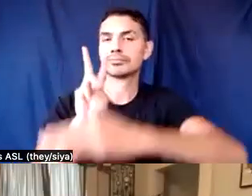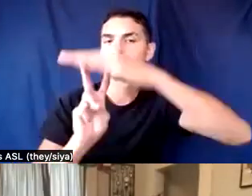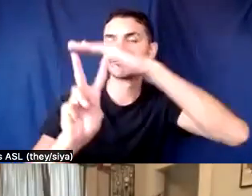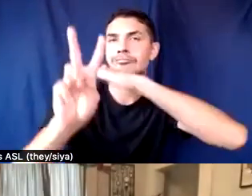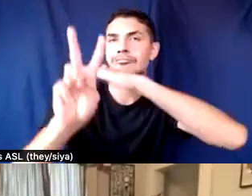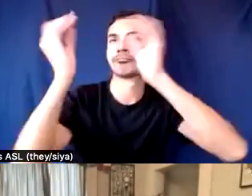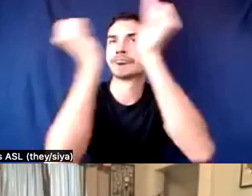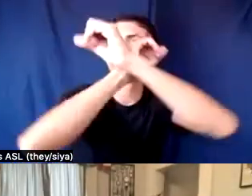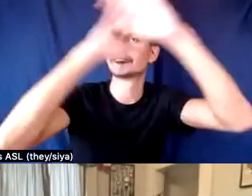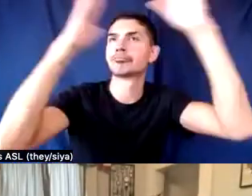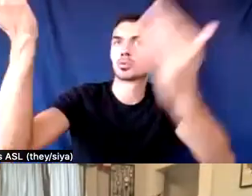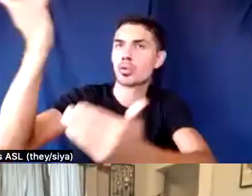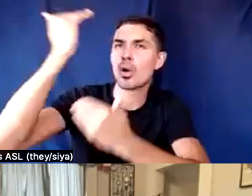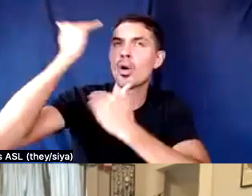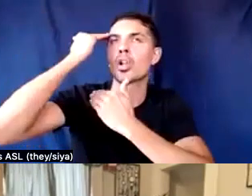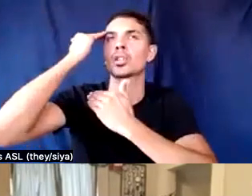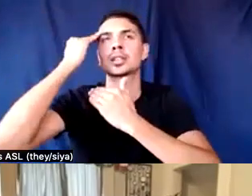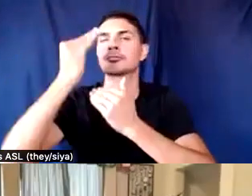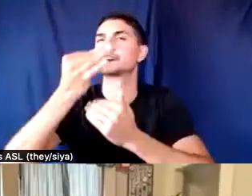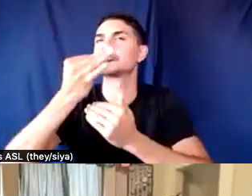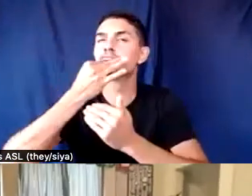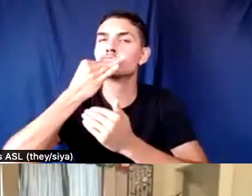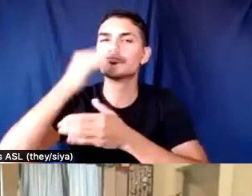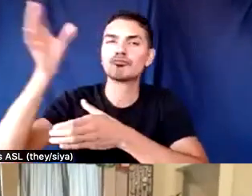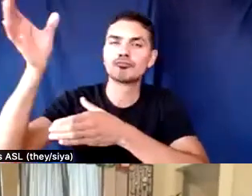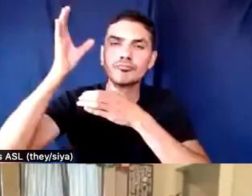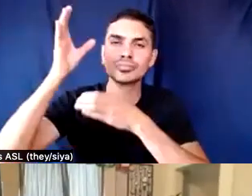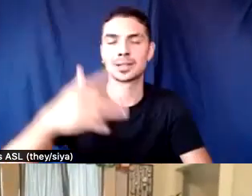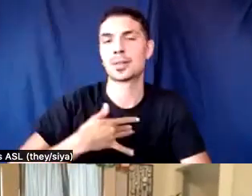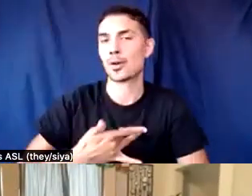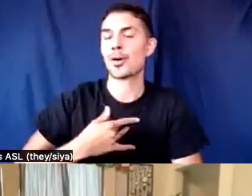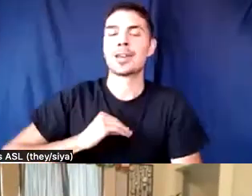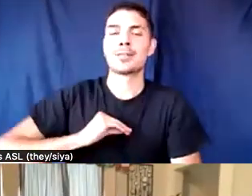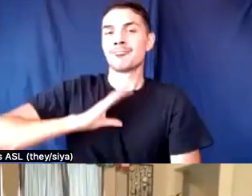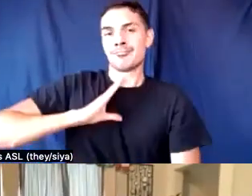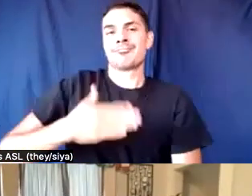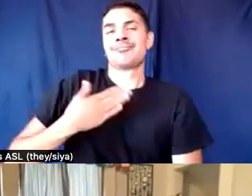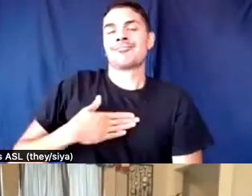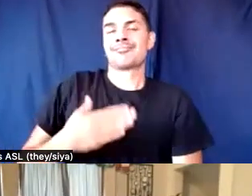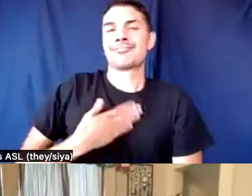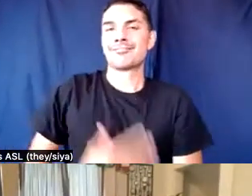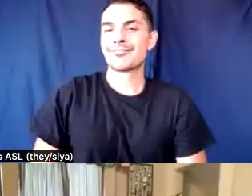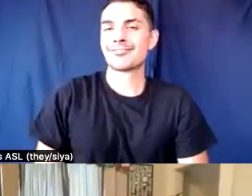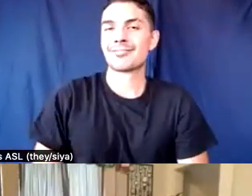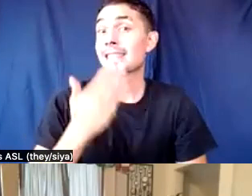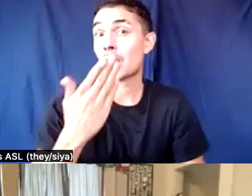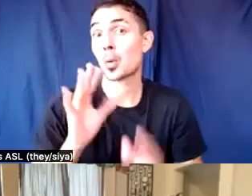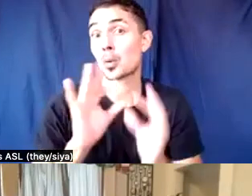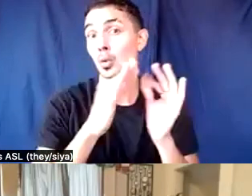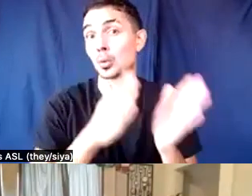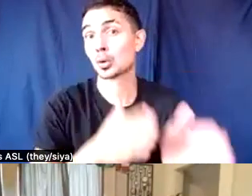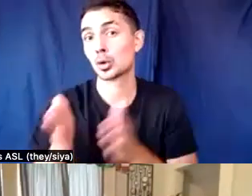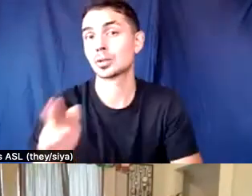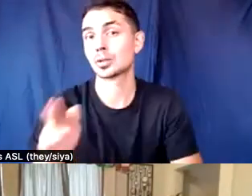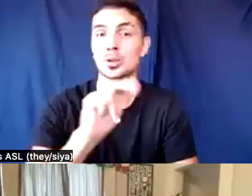that you all have. It's incredible. It makes my heart so happy. And to our interpreters, Hercules